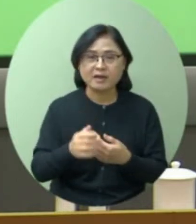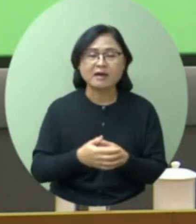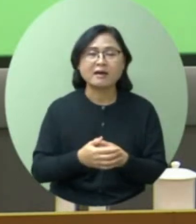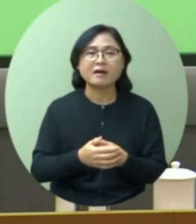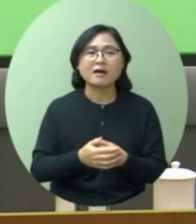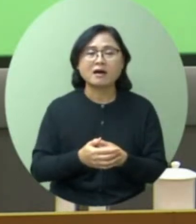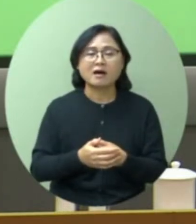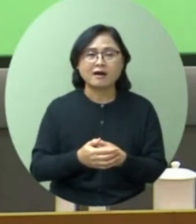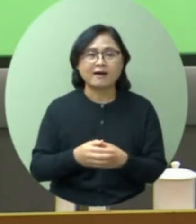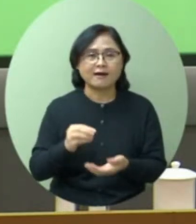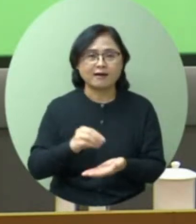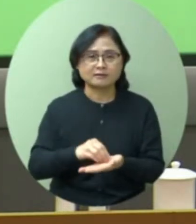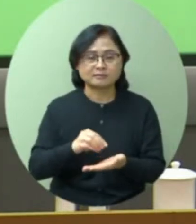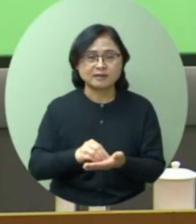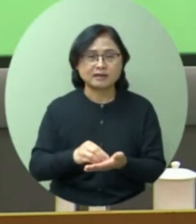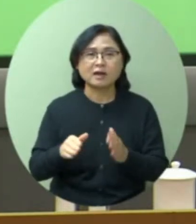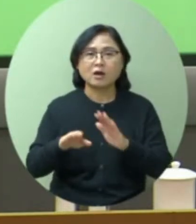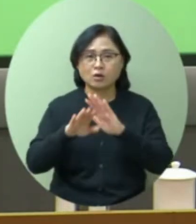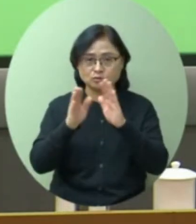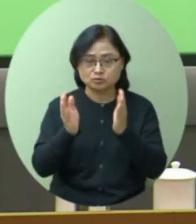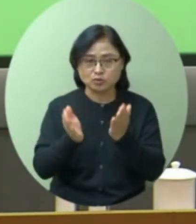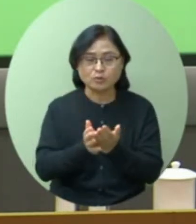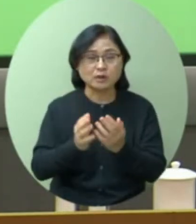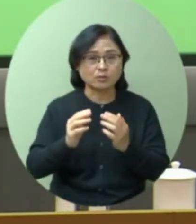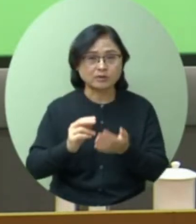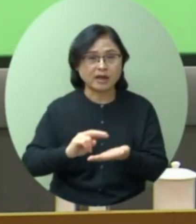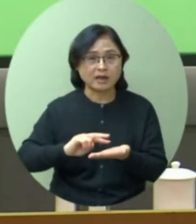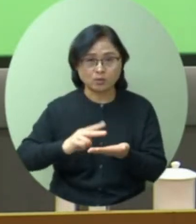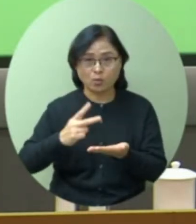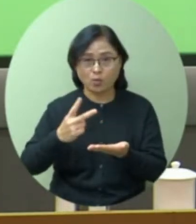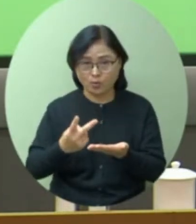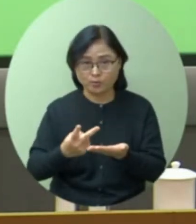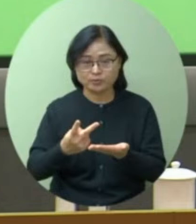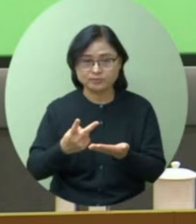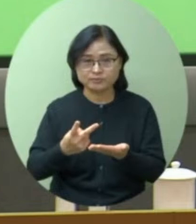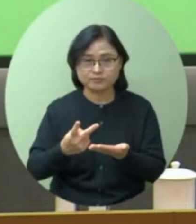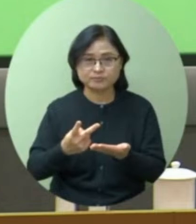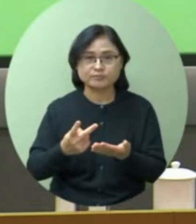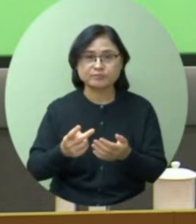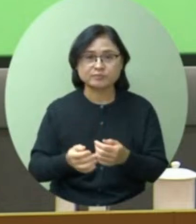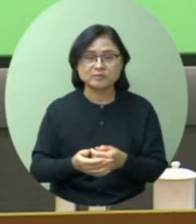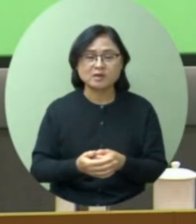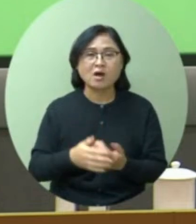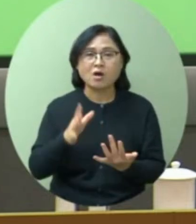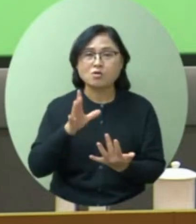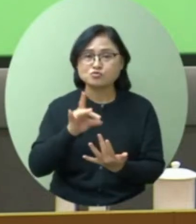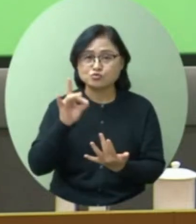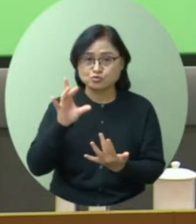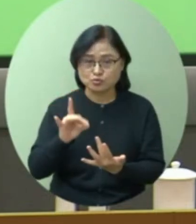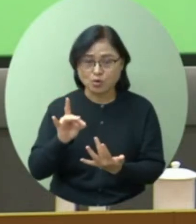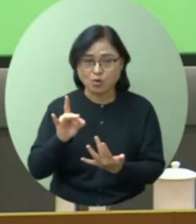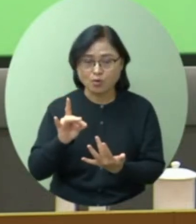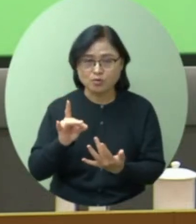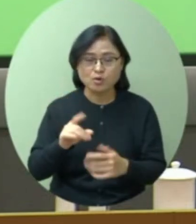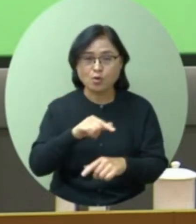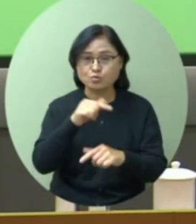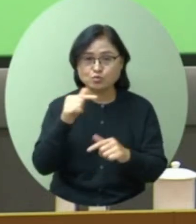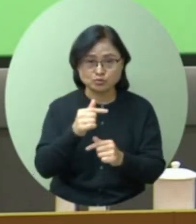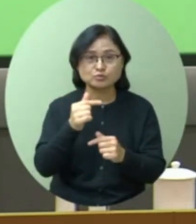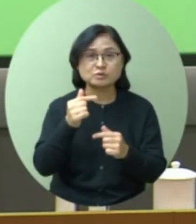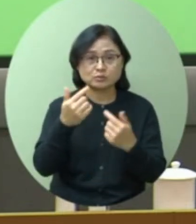improvement of the different election systems will be run